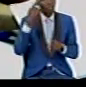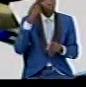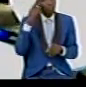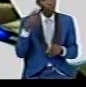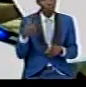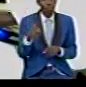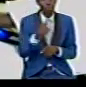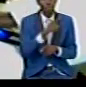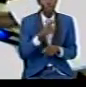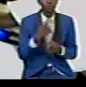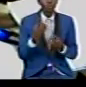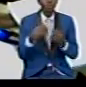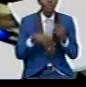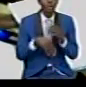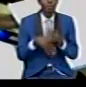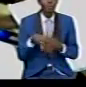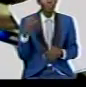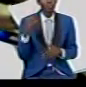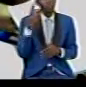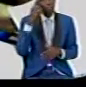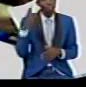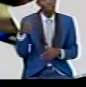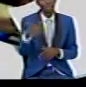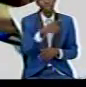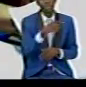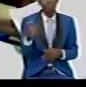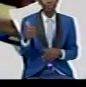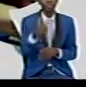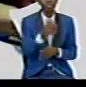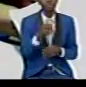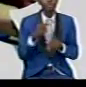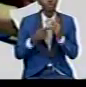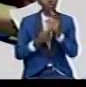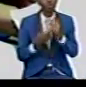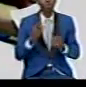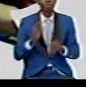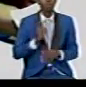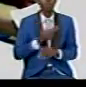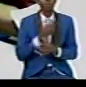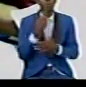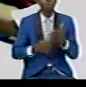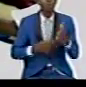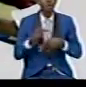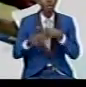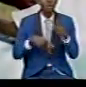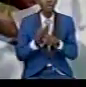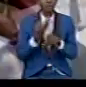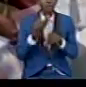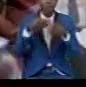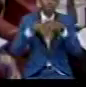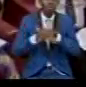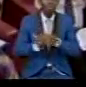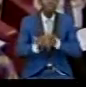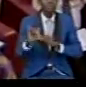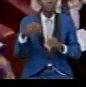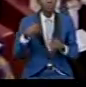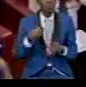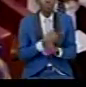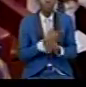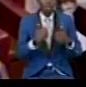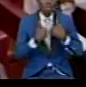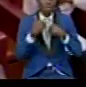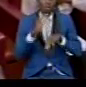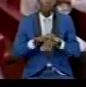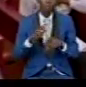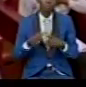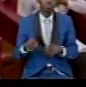out, for they themselves show of us what manner of entering in we had unto